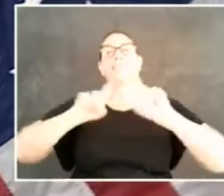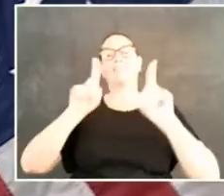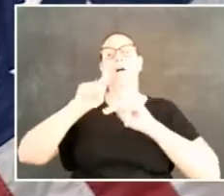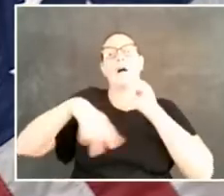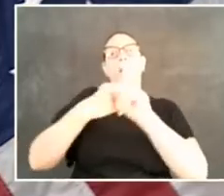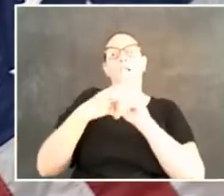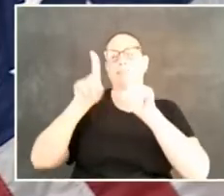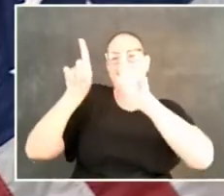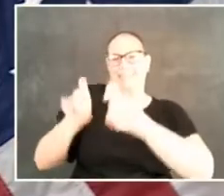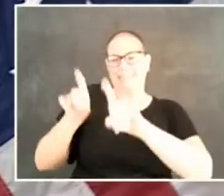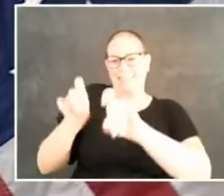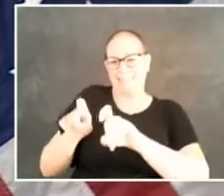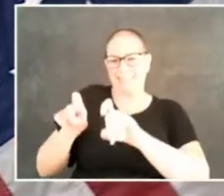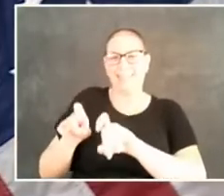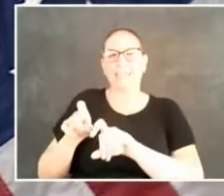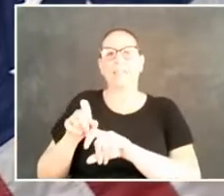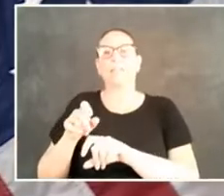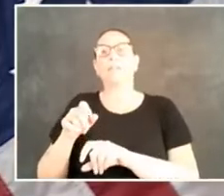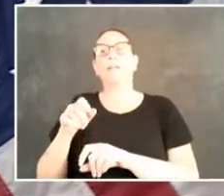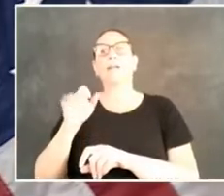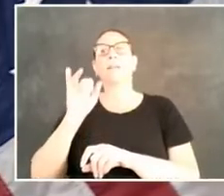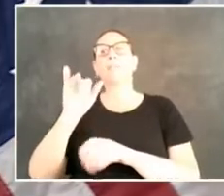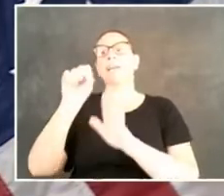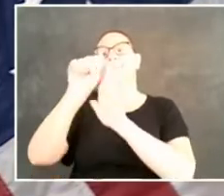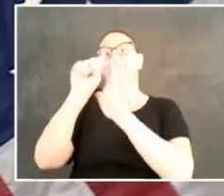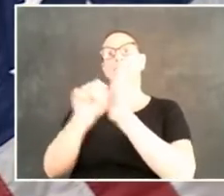you're right, pharmacists.